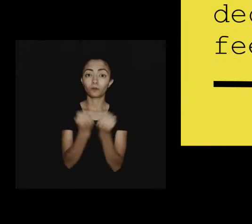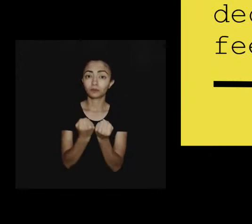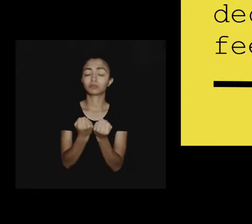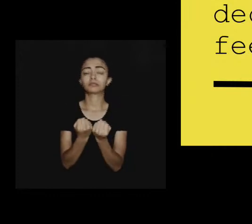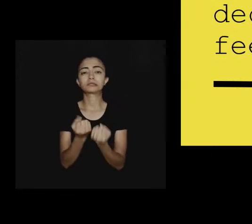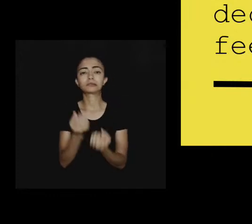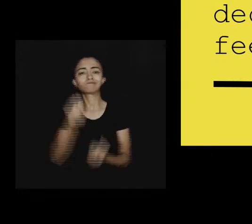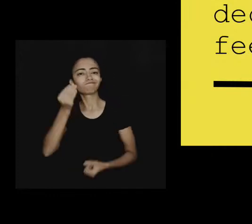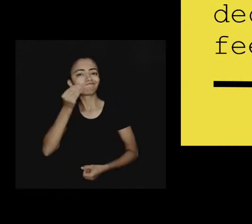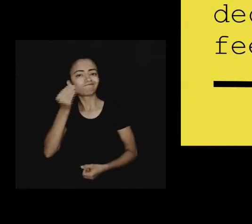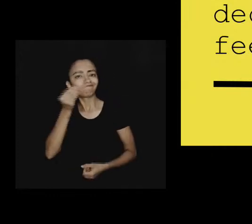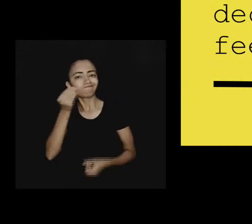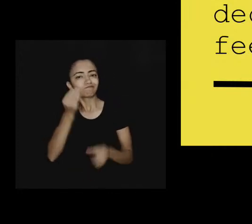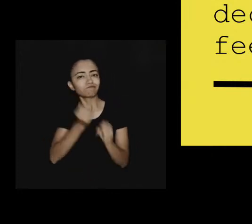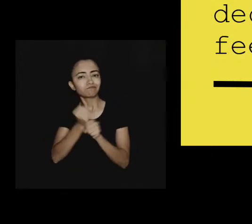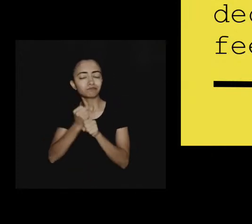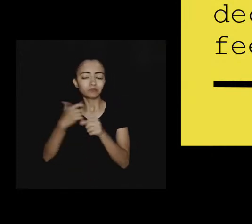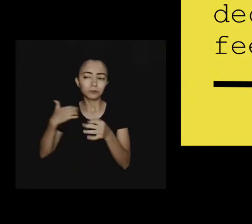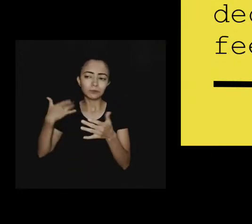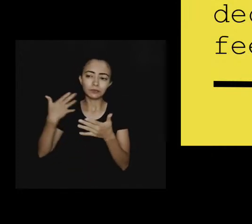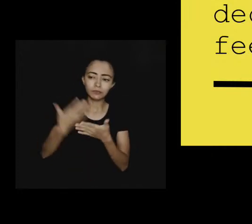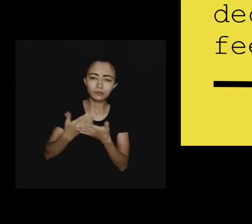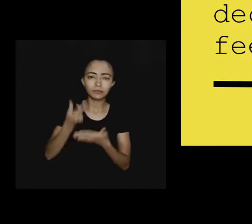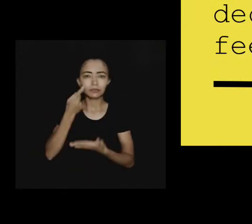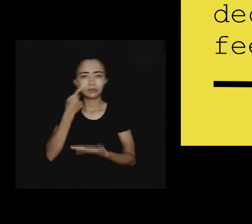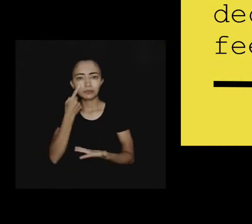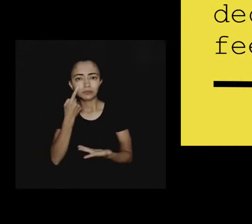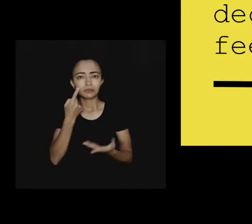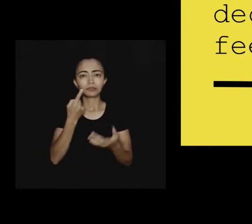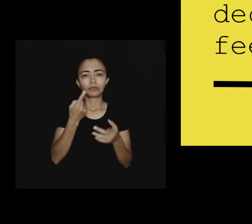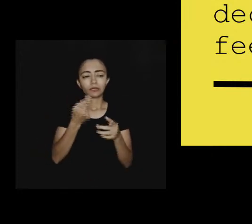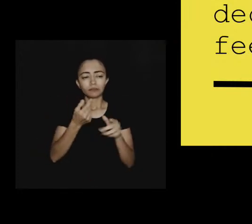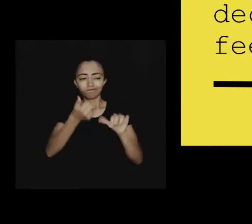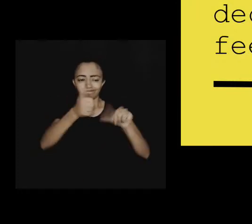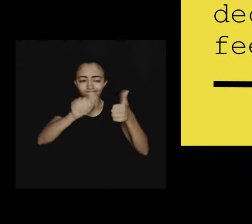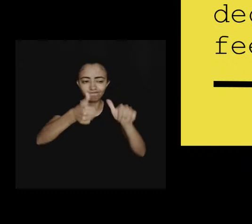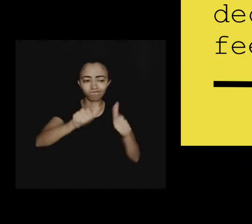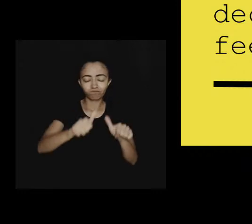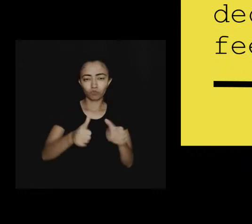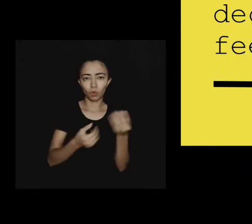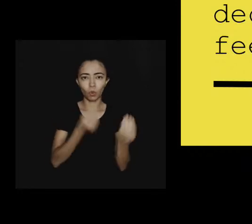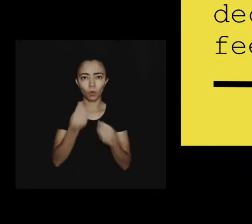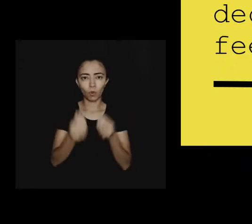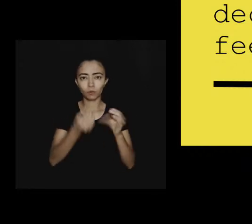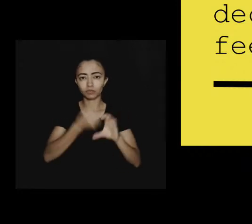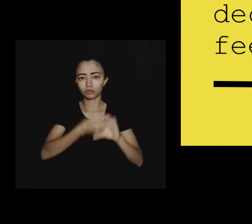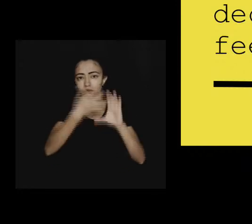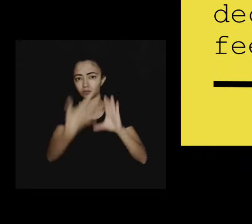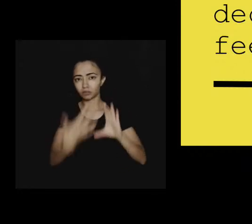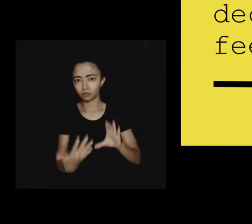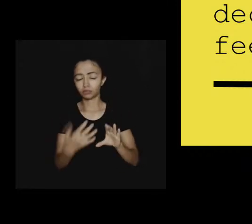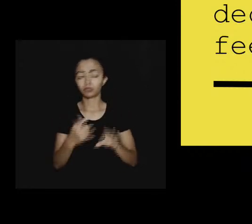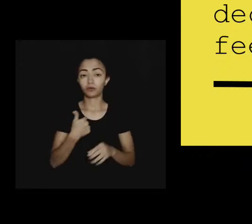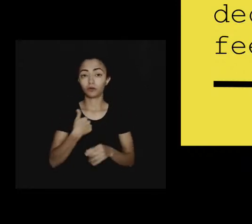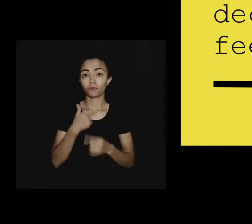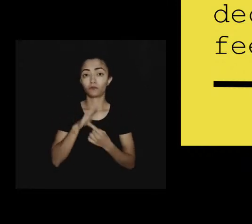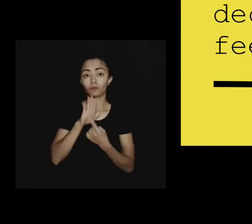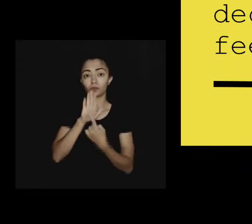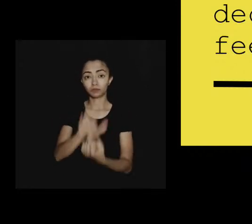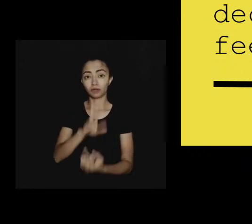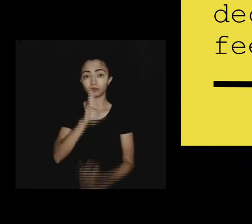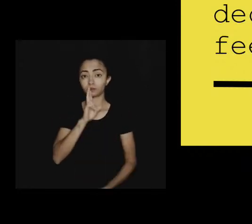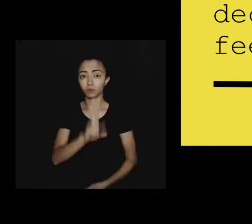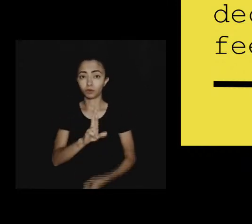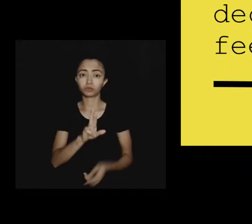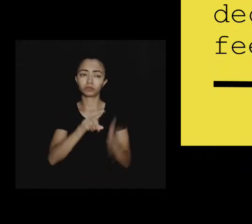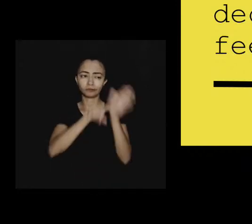with you the results of a couple of studies. We'll just go through them fairly quickly in the interest of time, on how the marketing of formula